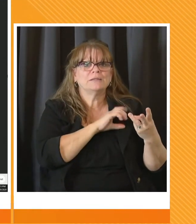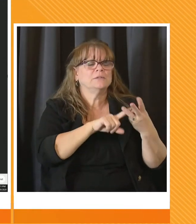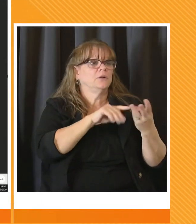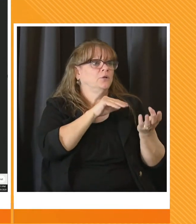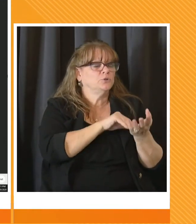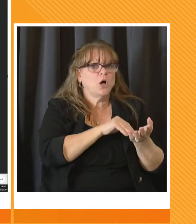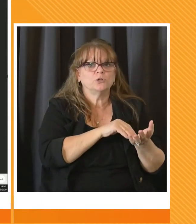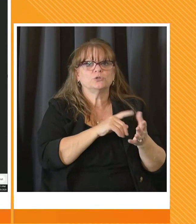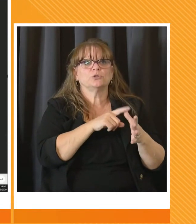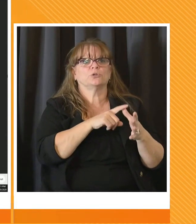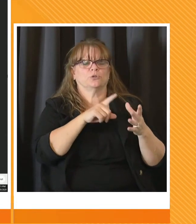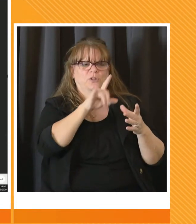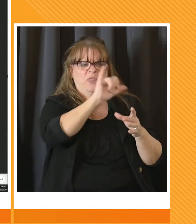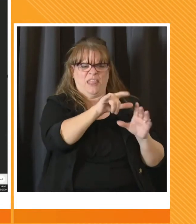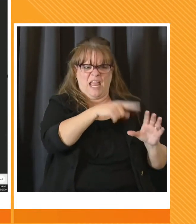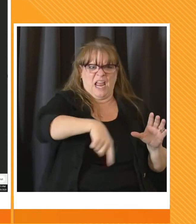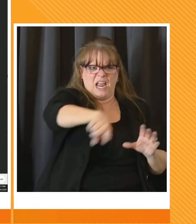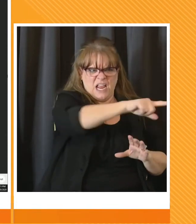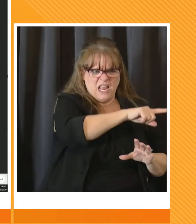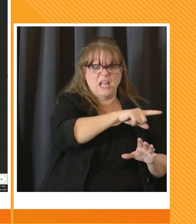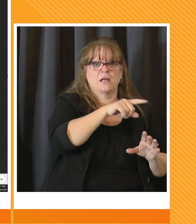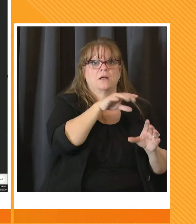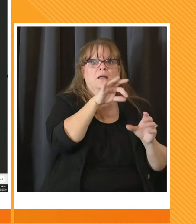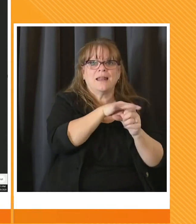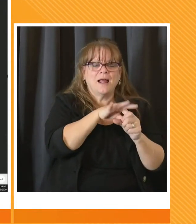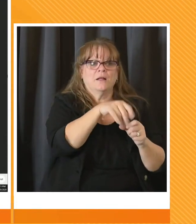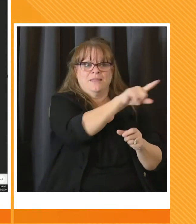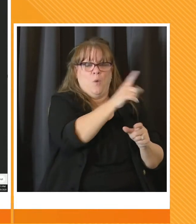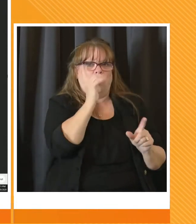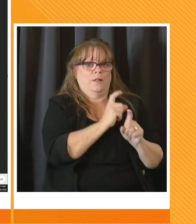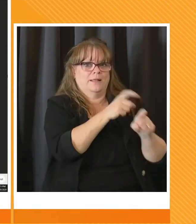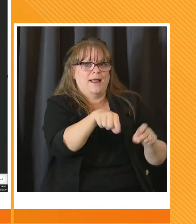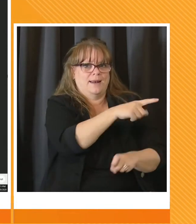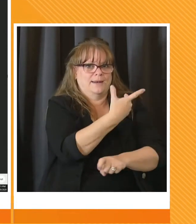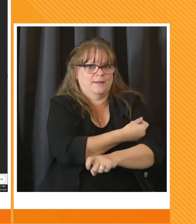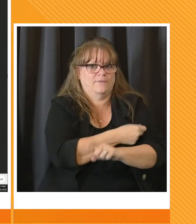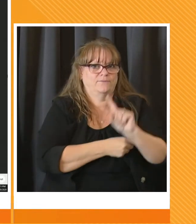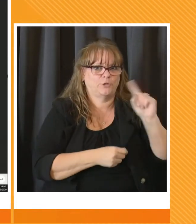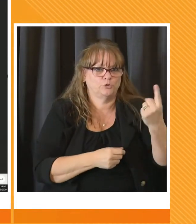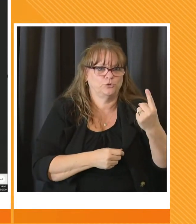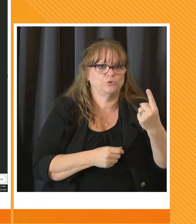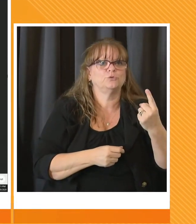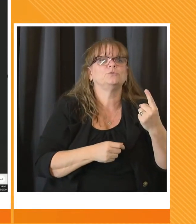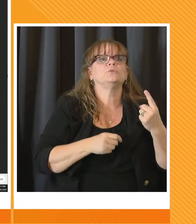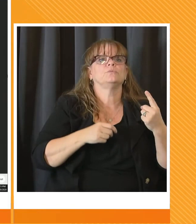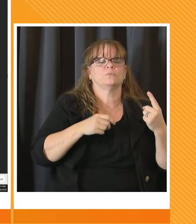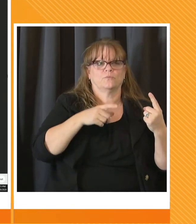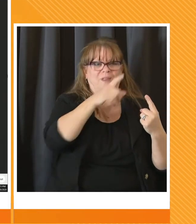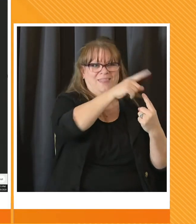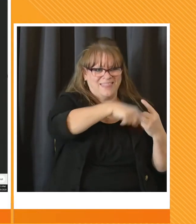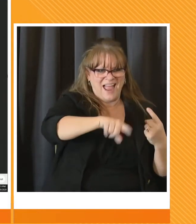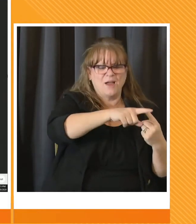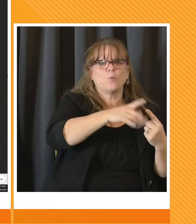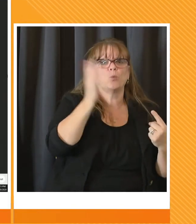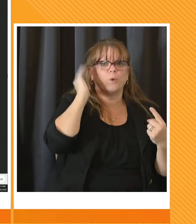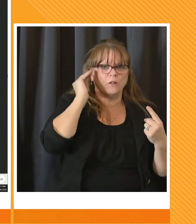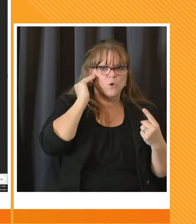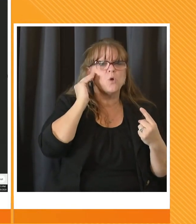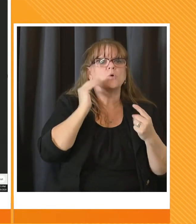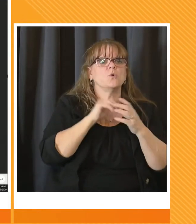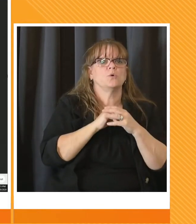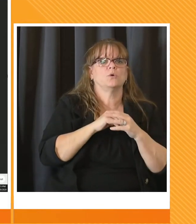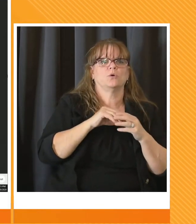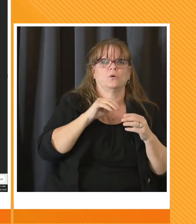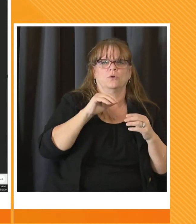members to provide information updates in their community, to support providing education for both providers as well as the